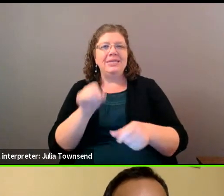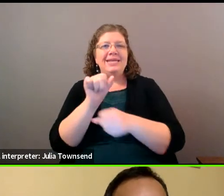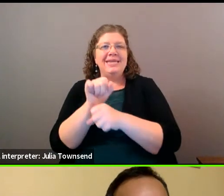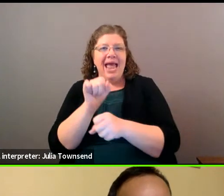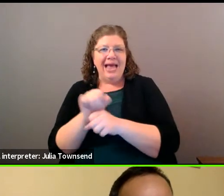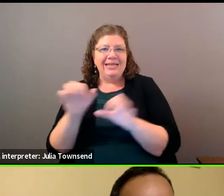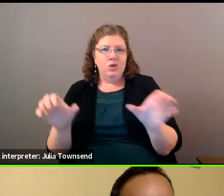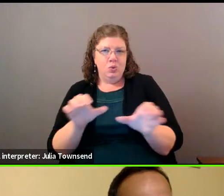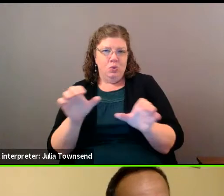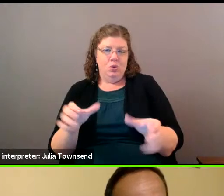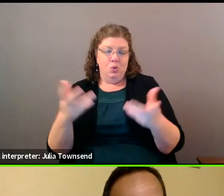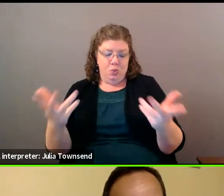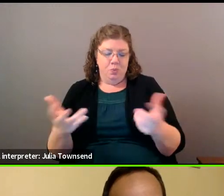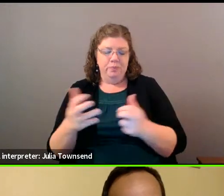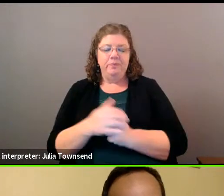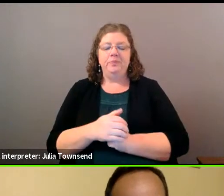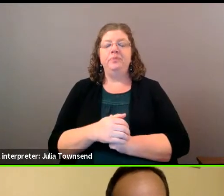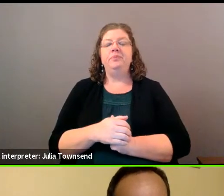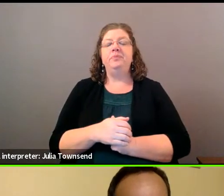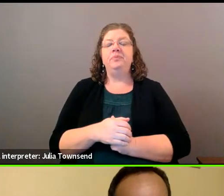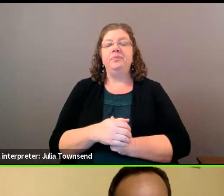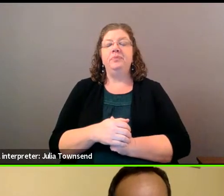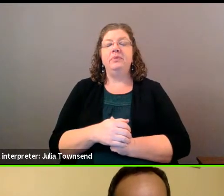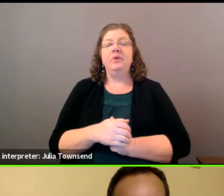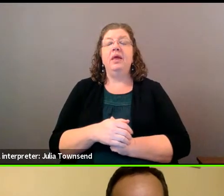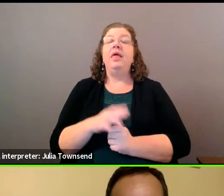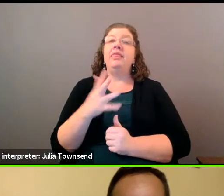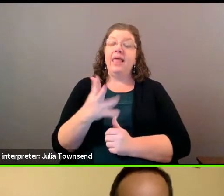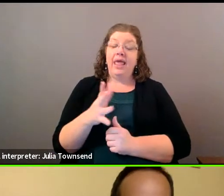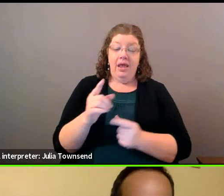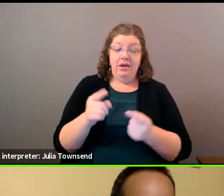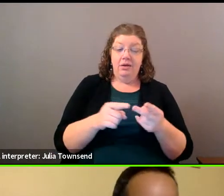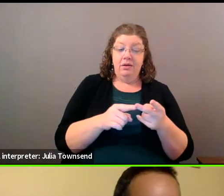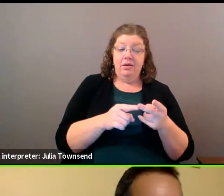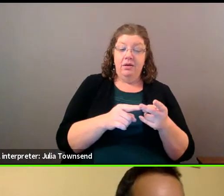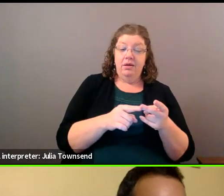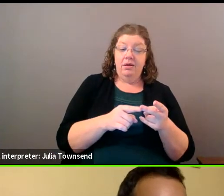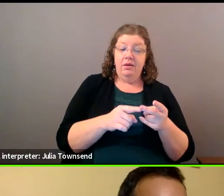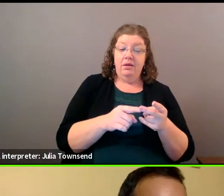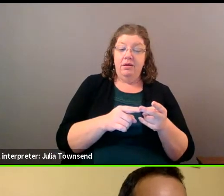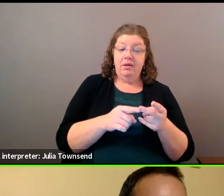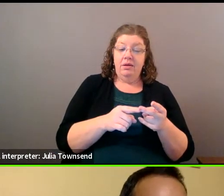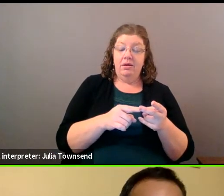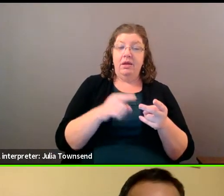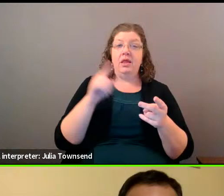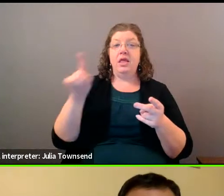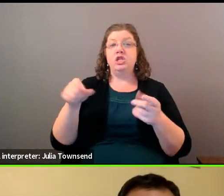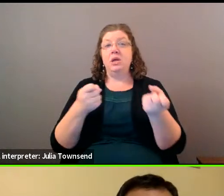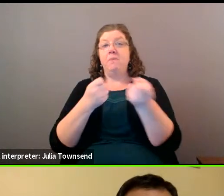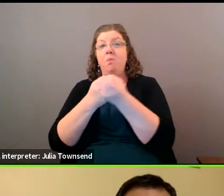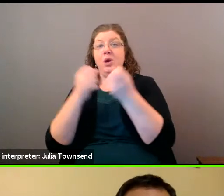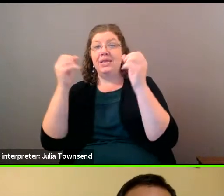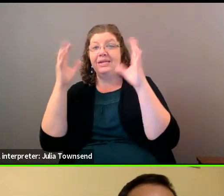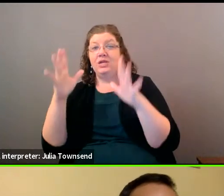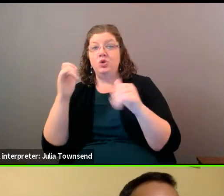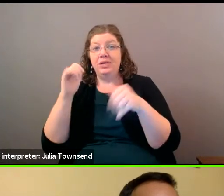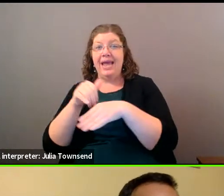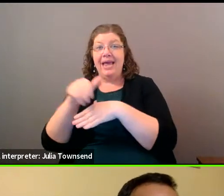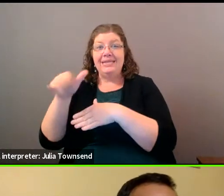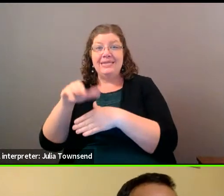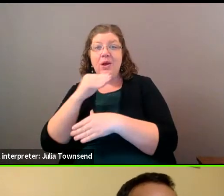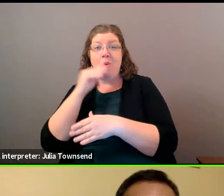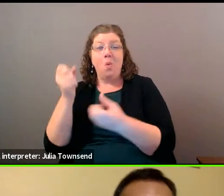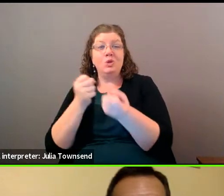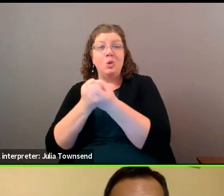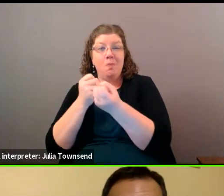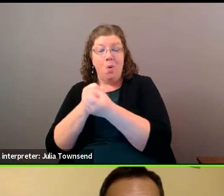do. And then on the other hand, there is supports that teachers can send home